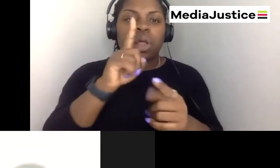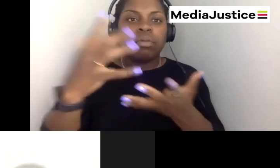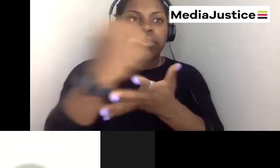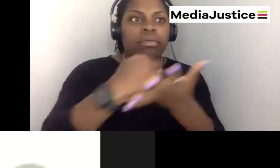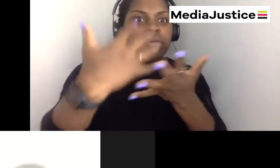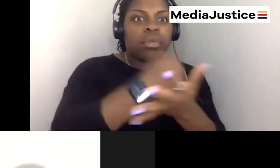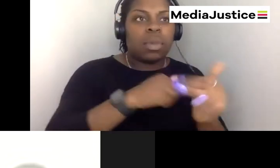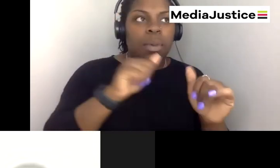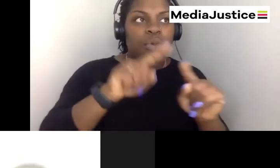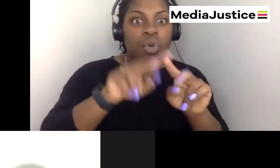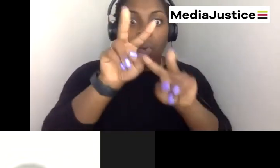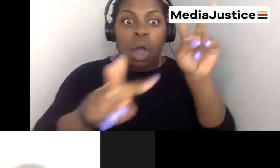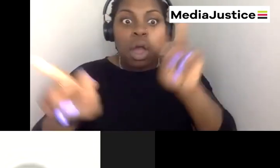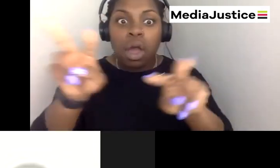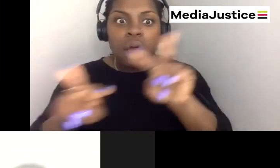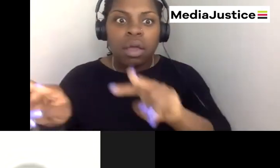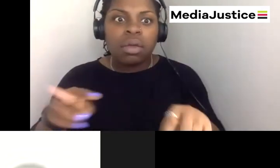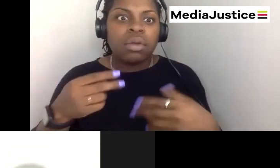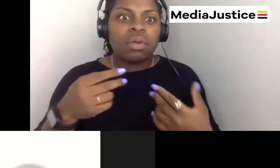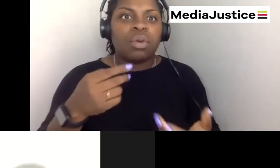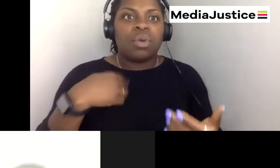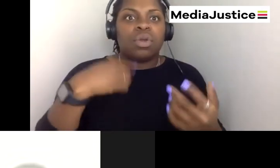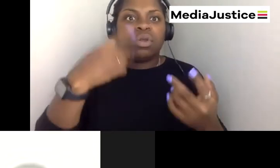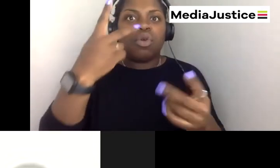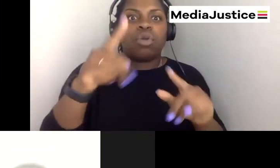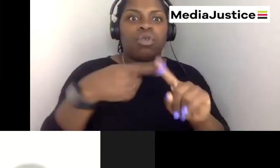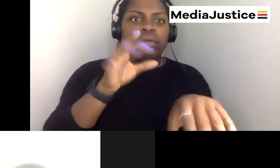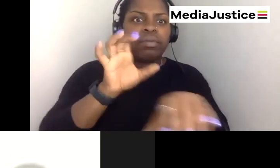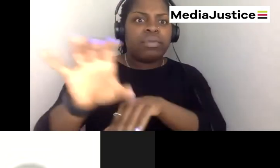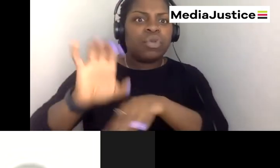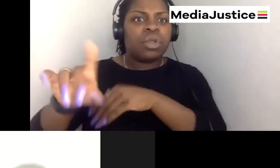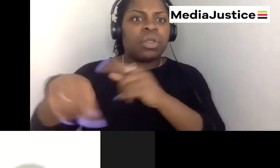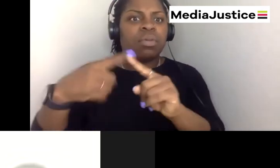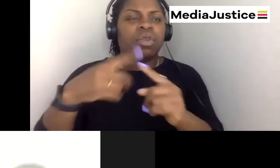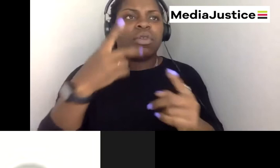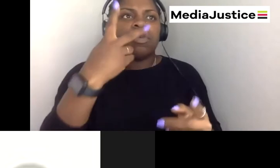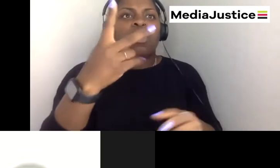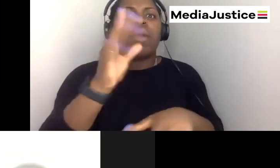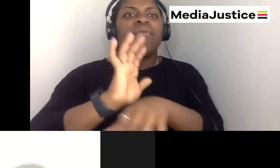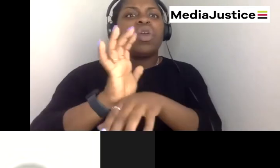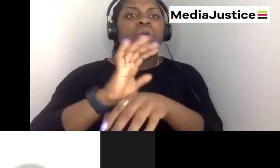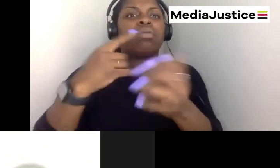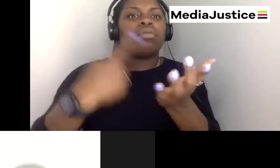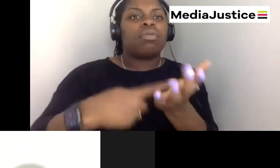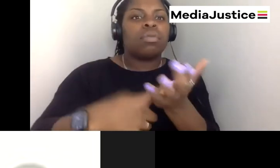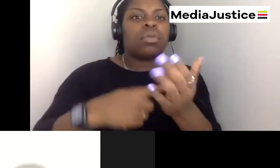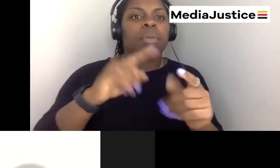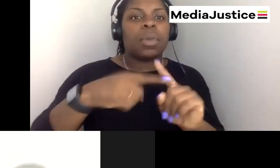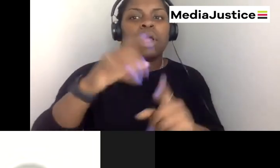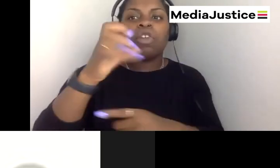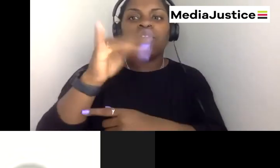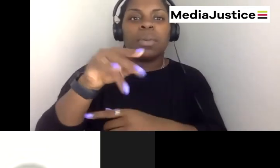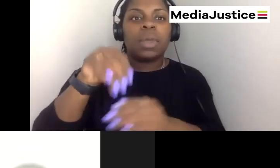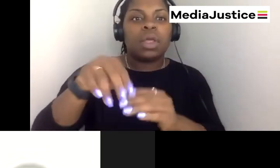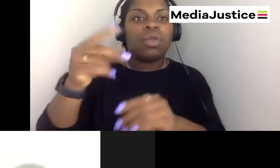to be in watches? We saw Dorsey Nunn in that video talking about the chip in his dog.